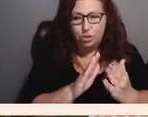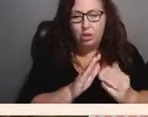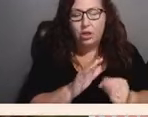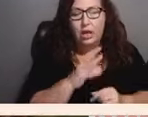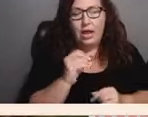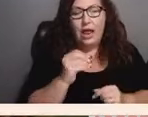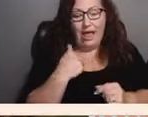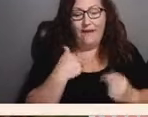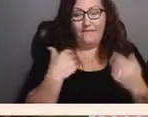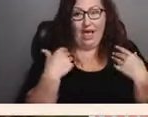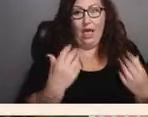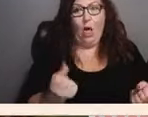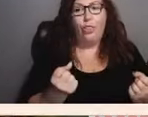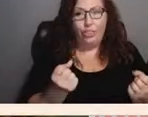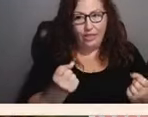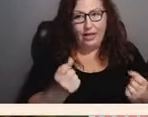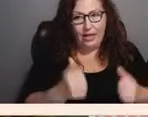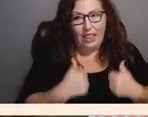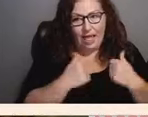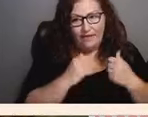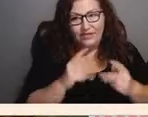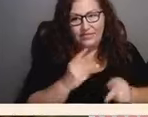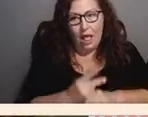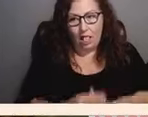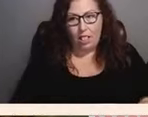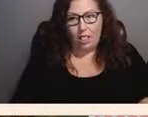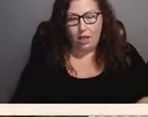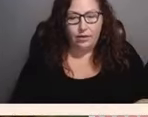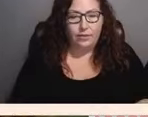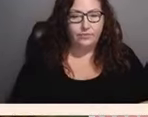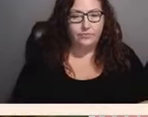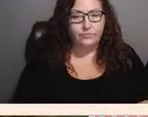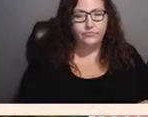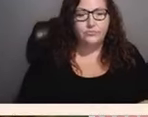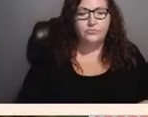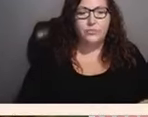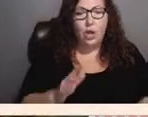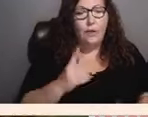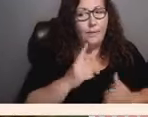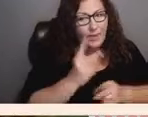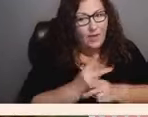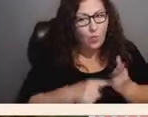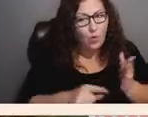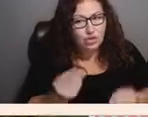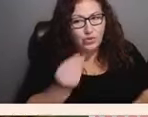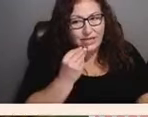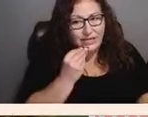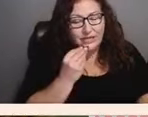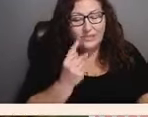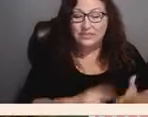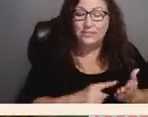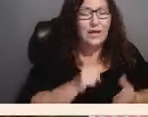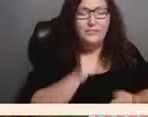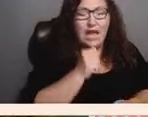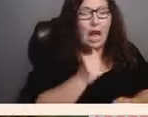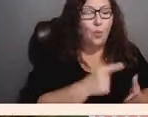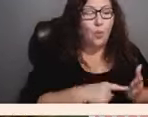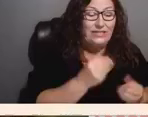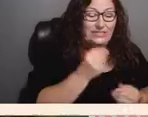healthier lifestyle. Watch what you eat. Sometimes it's not what's eating you, it's what you're